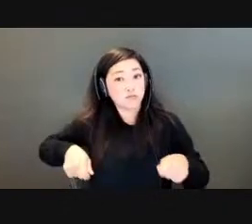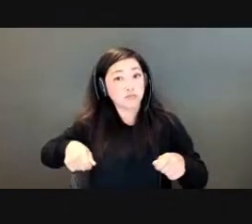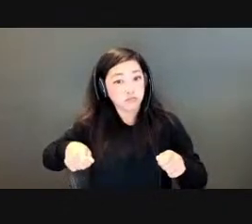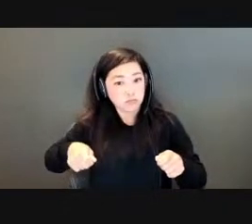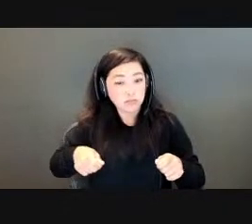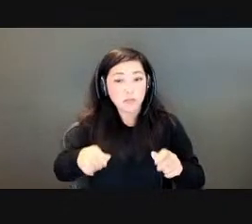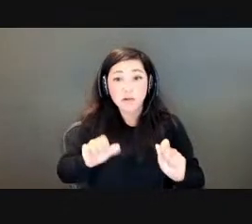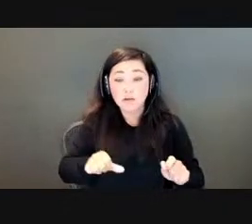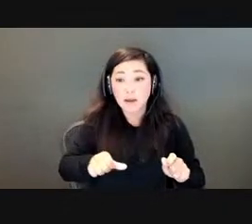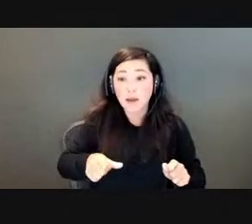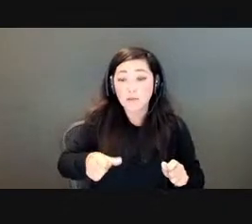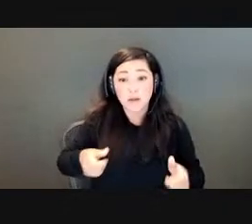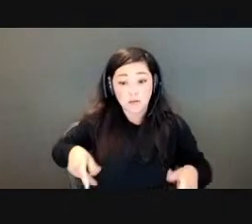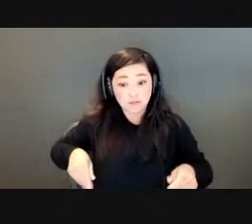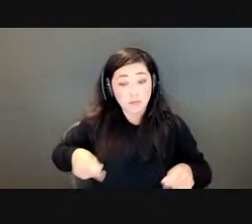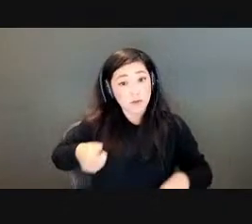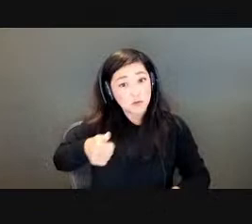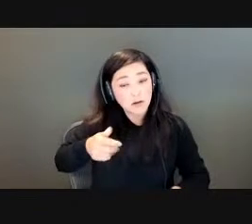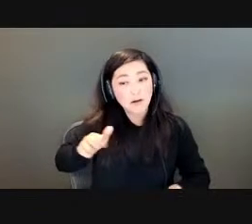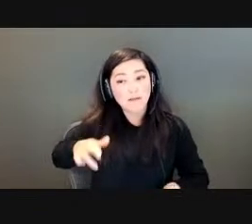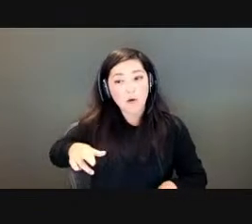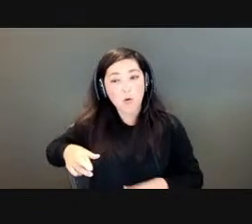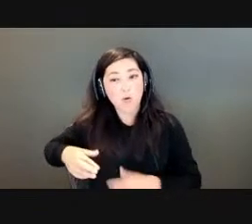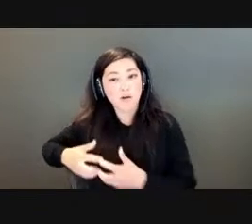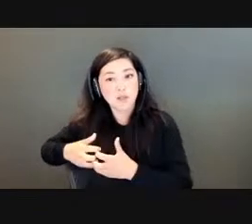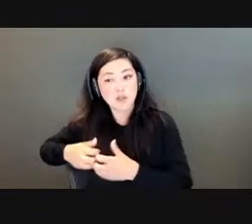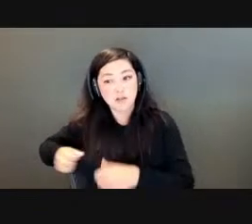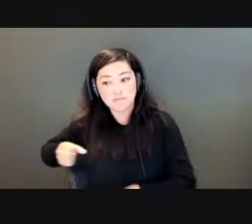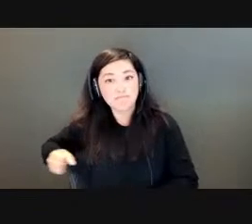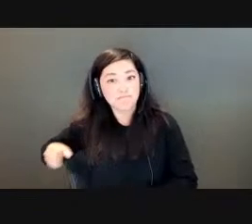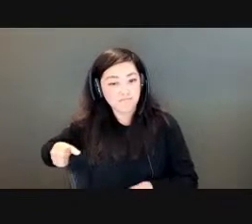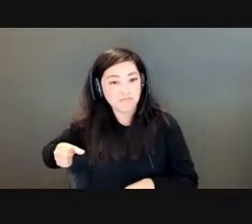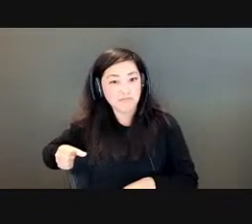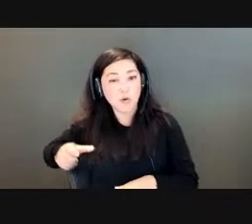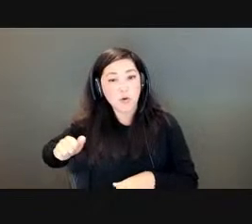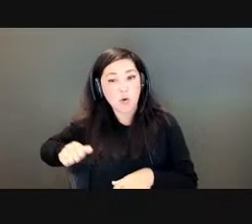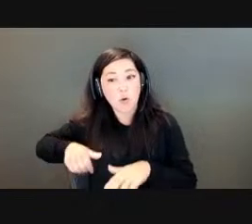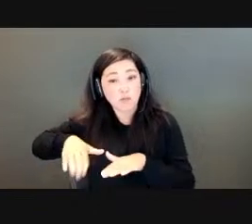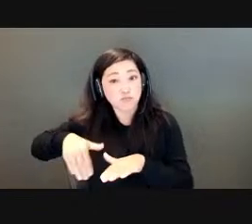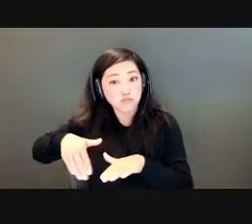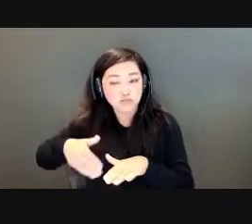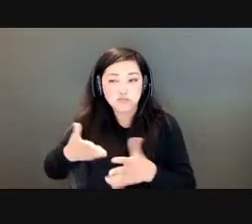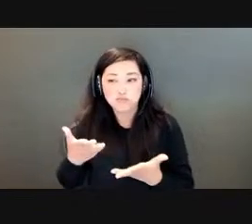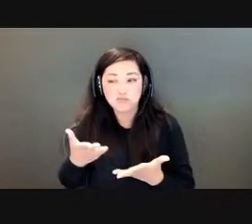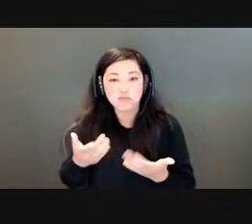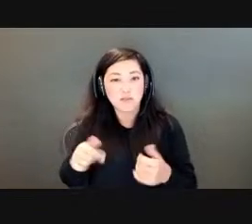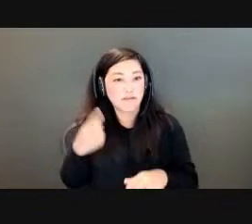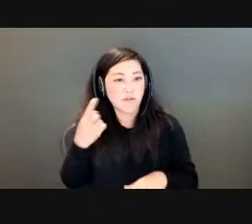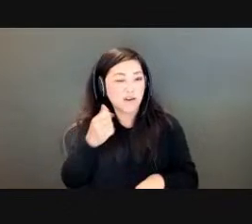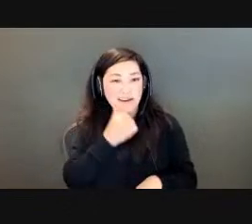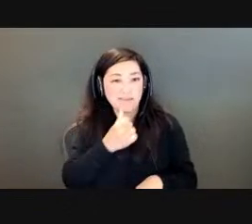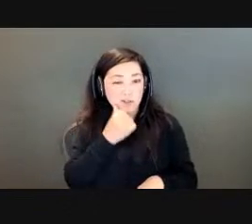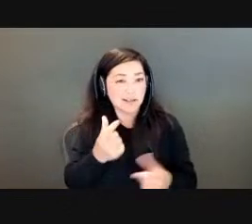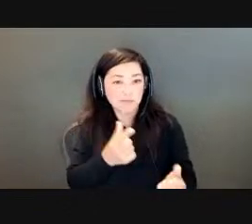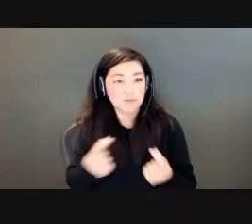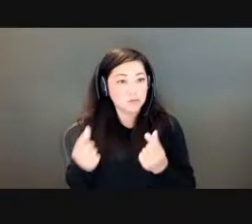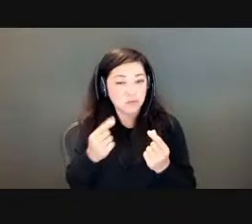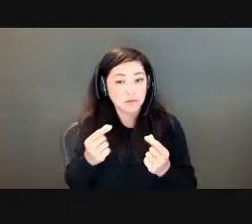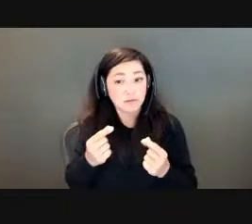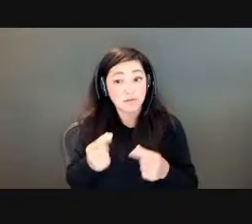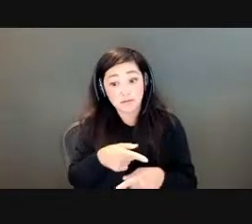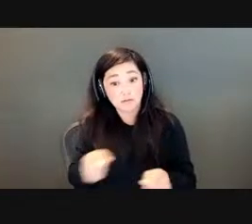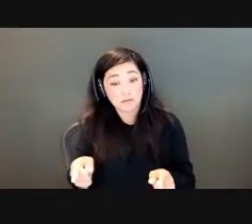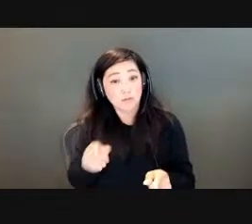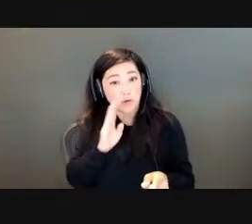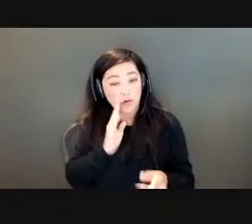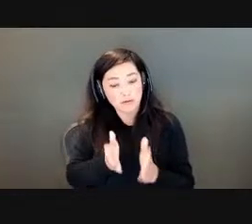such as a manual or power wheelchair or mobility scooter during everyday functional activities. Participants will be asked to attend